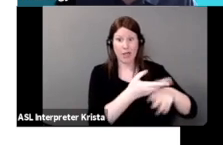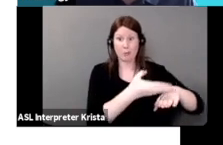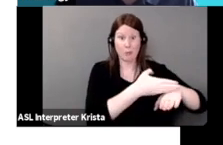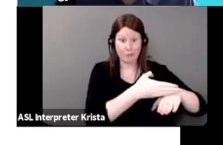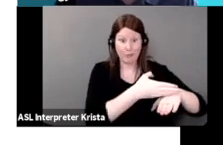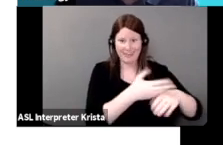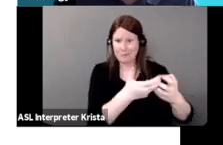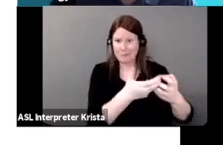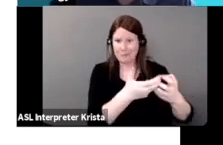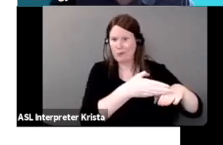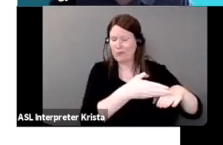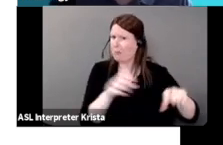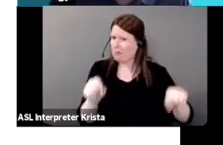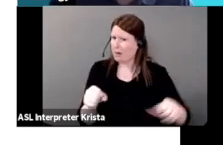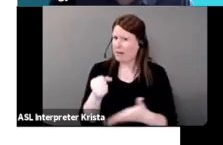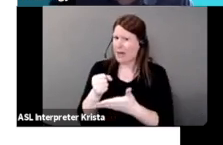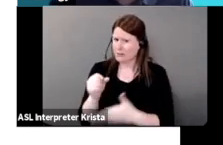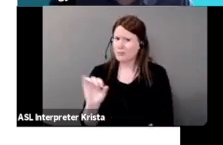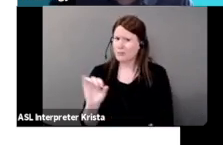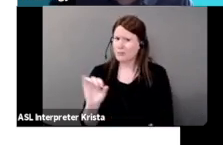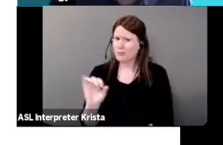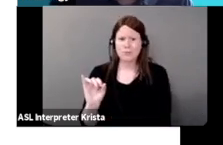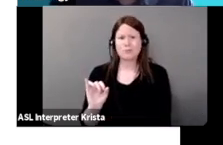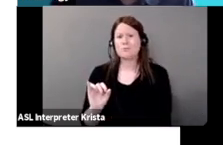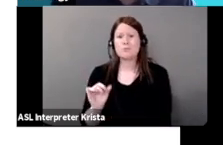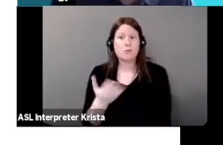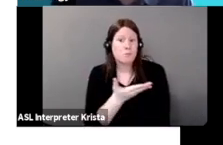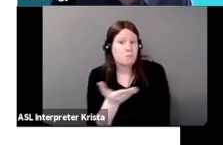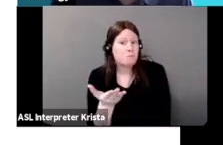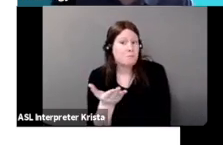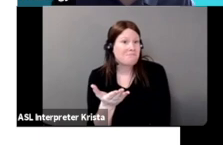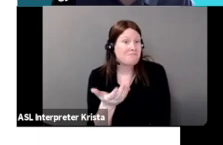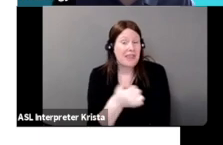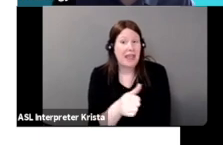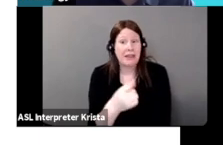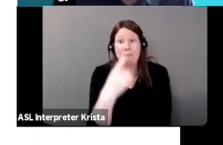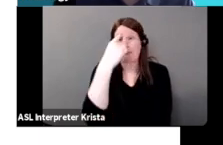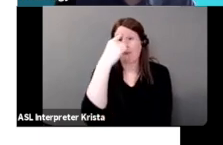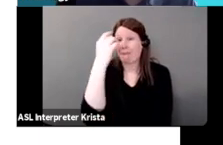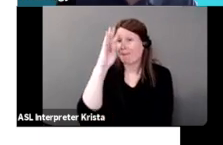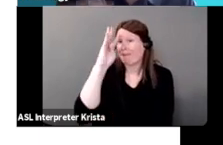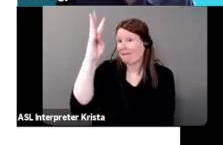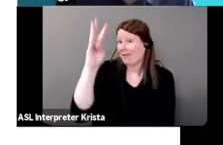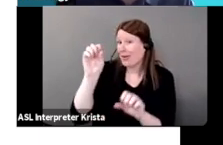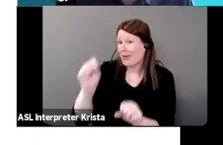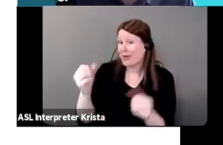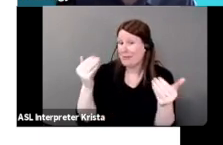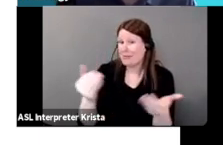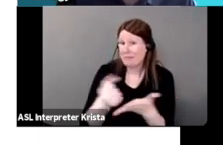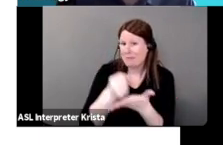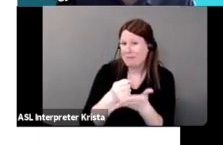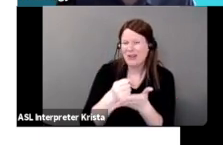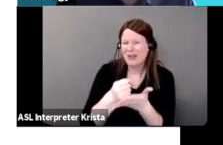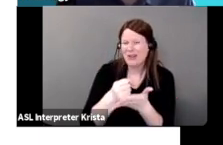And I put the question down, do you have something that could be patented? And that's something for you to look within